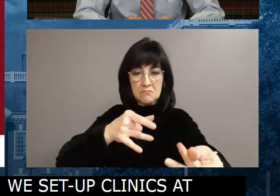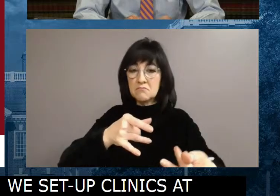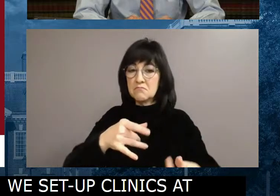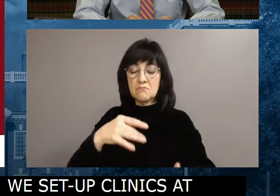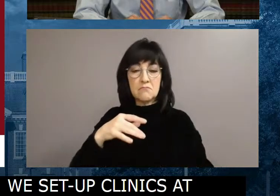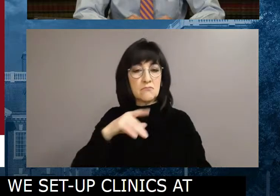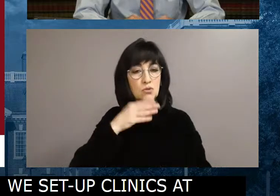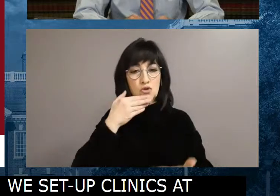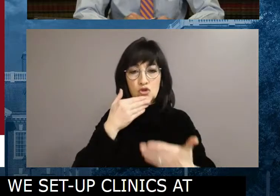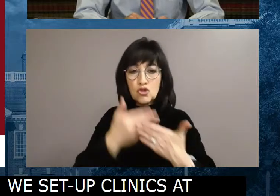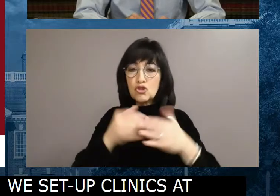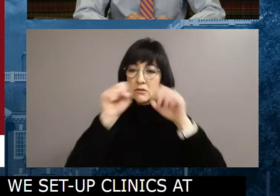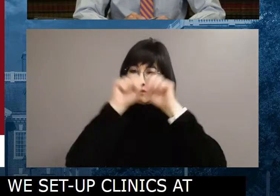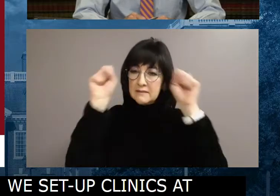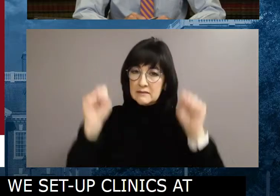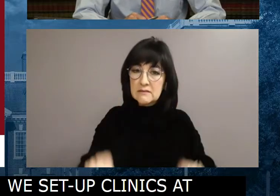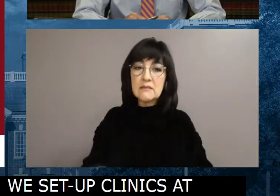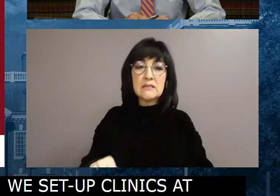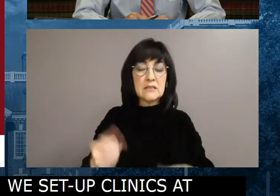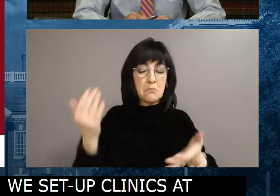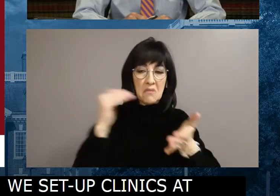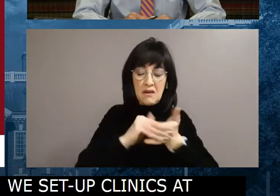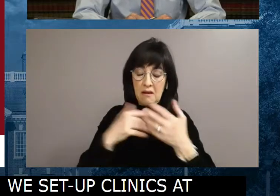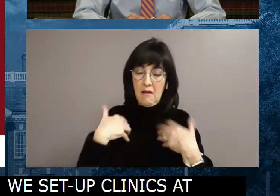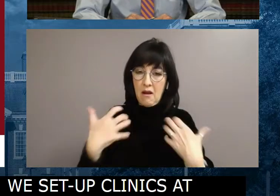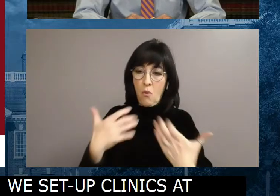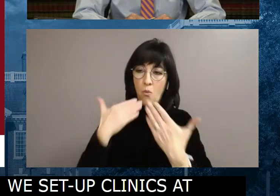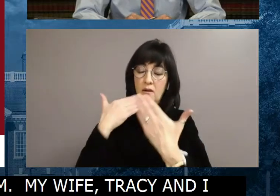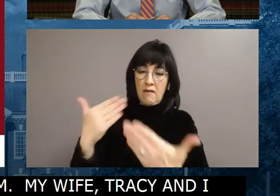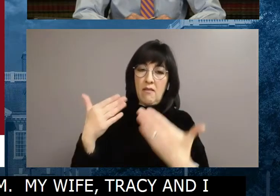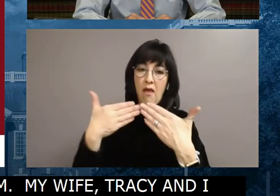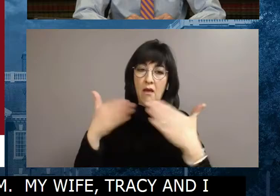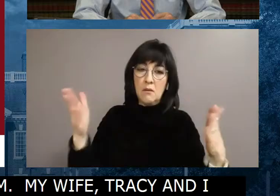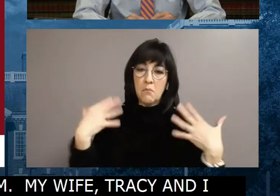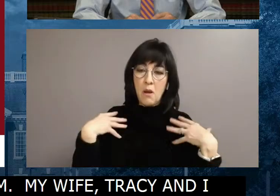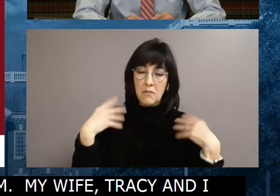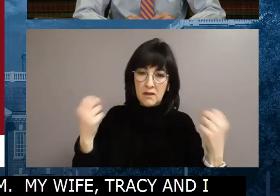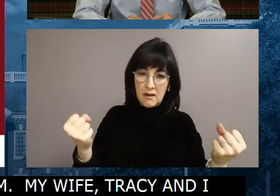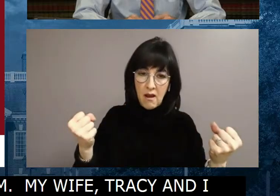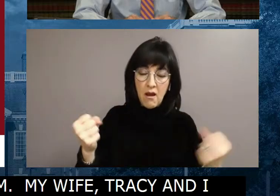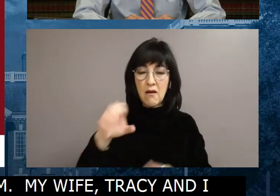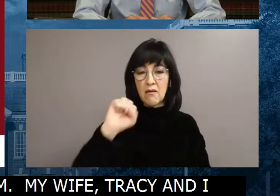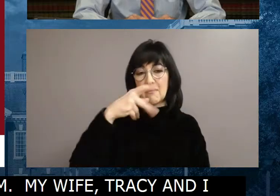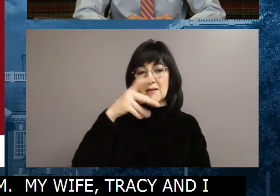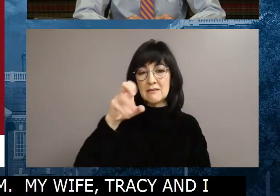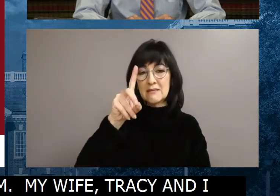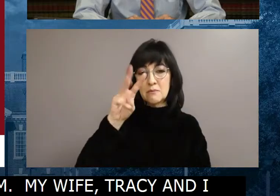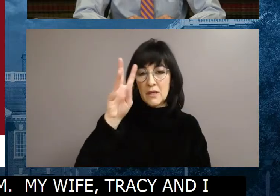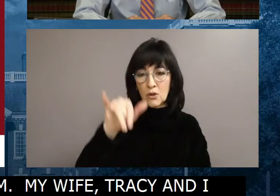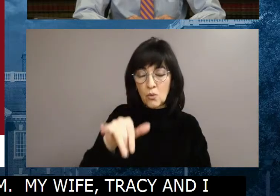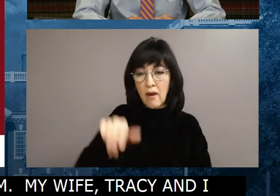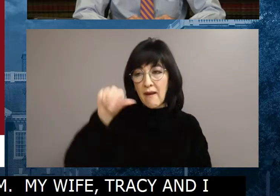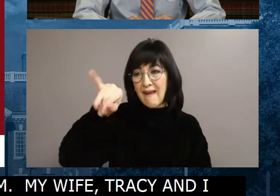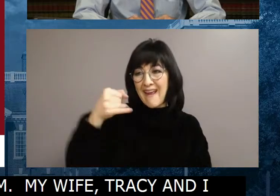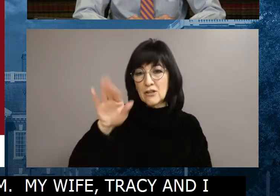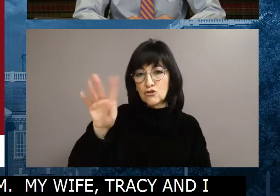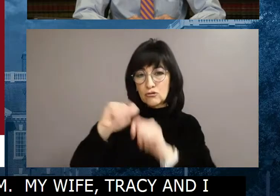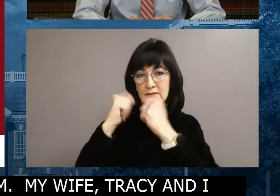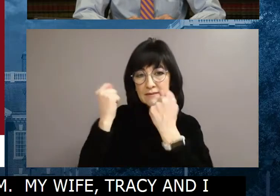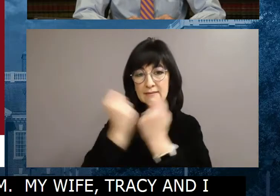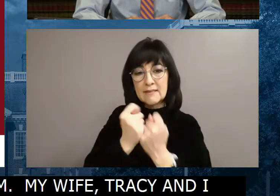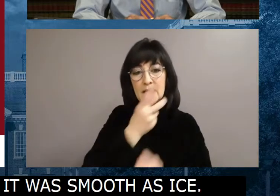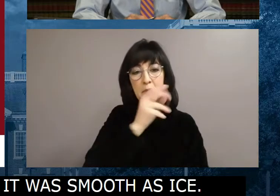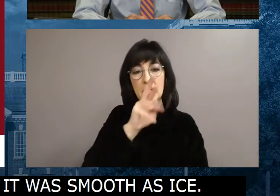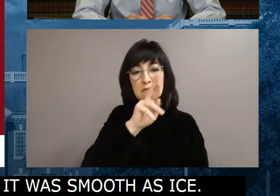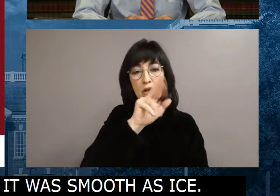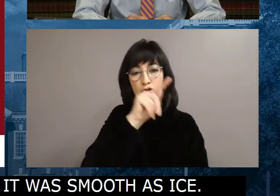done. Again, thanks to our partners at Public Health, the Speedway, AJ's team, Dr. Rattay's team, and importantly,